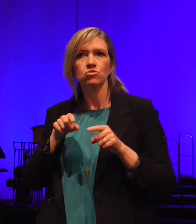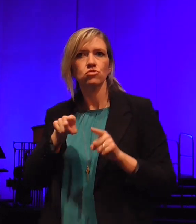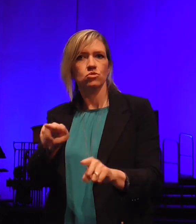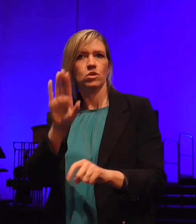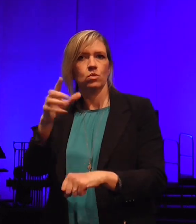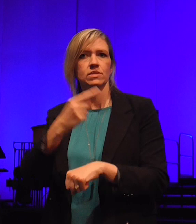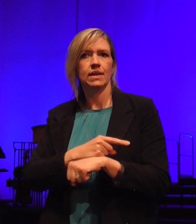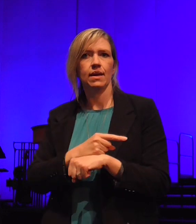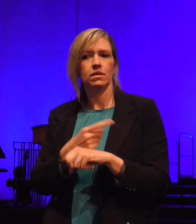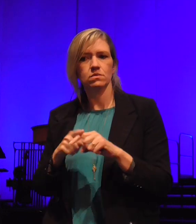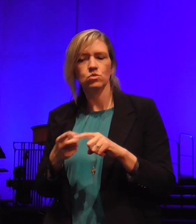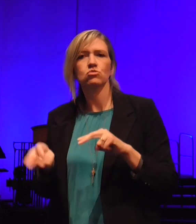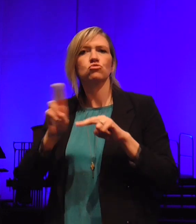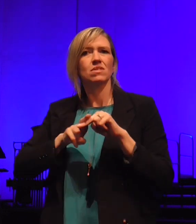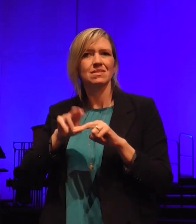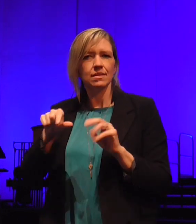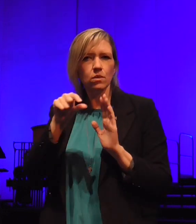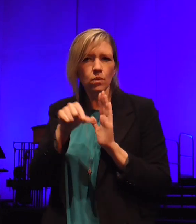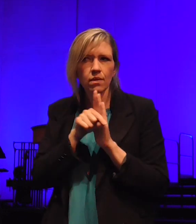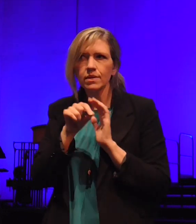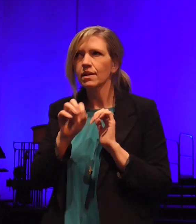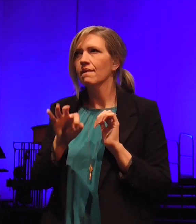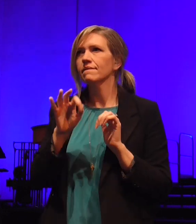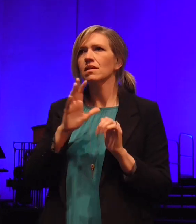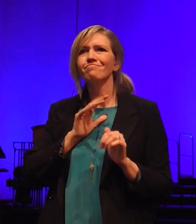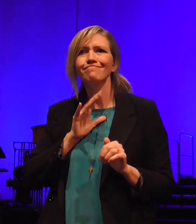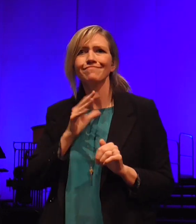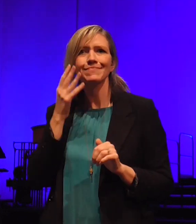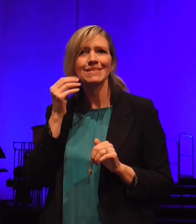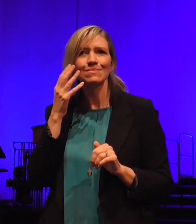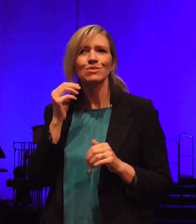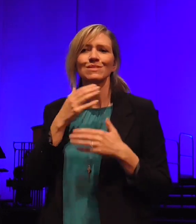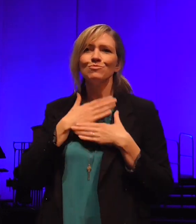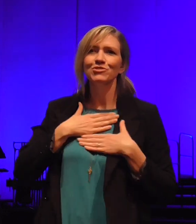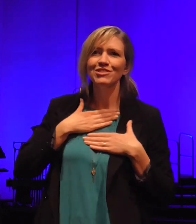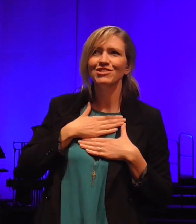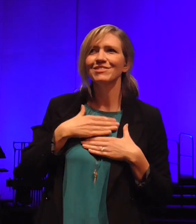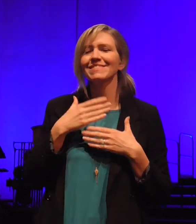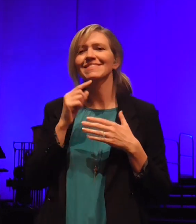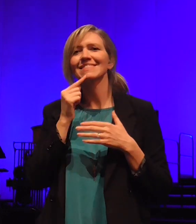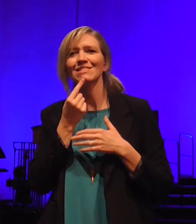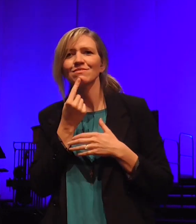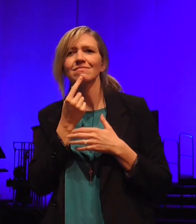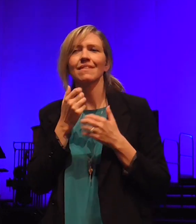throughout your day to increase those qualities of dynamic experience, of appreciation and